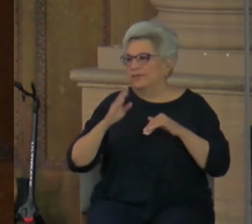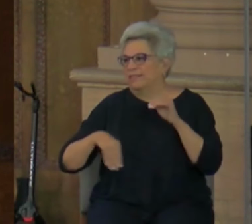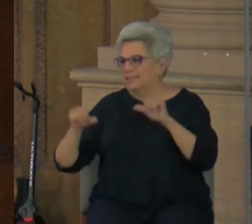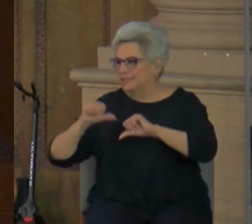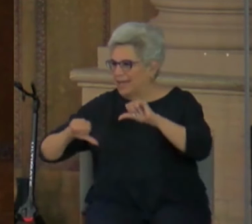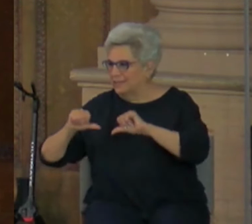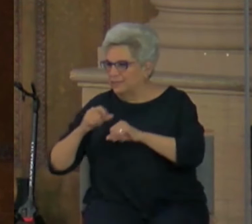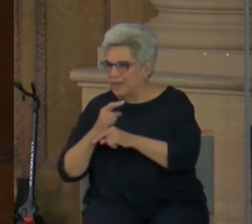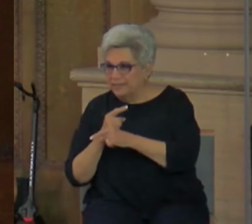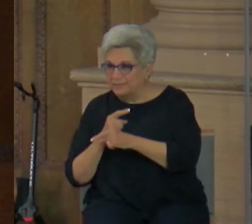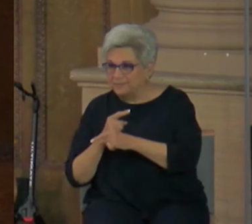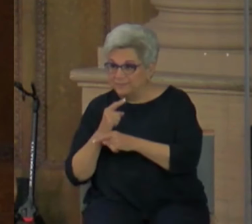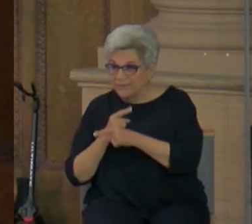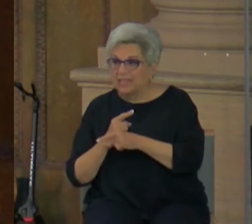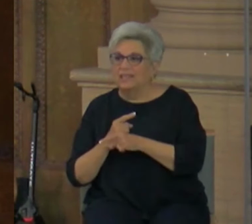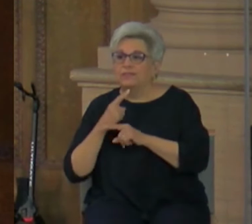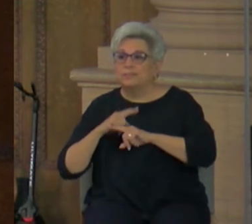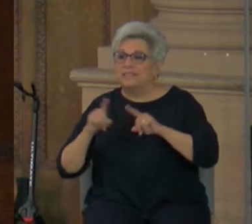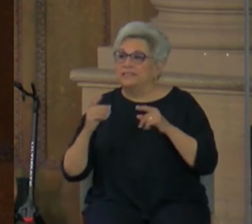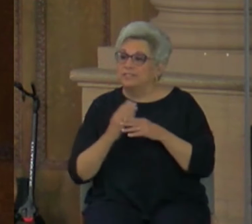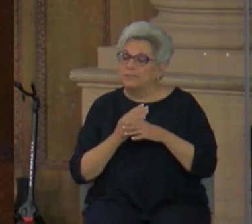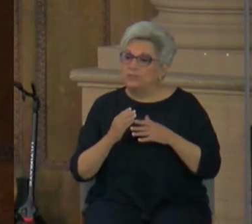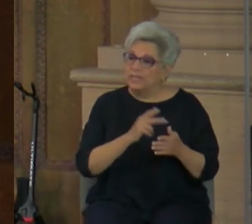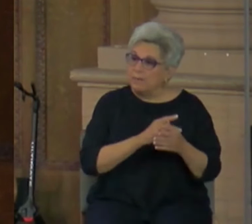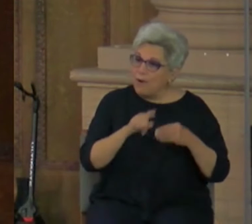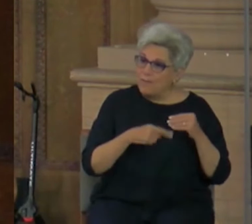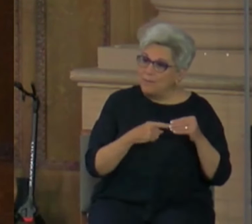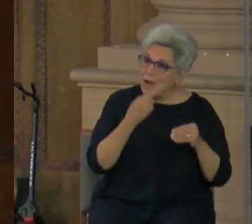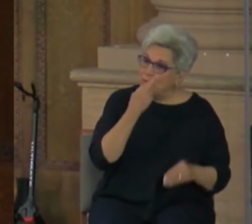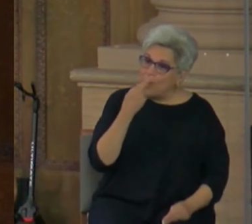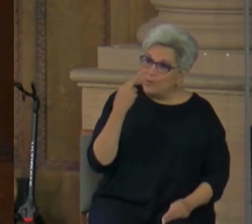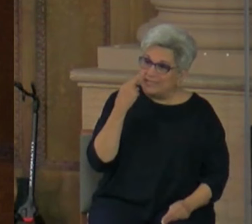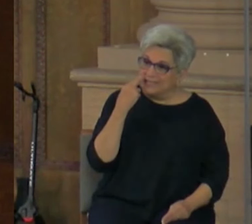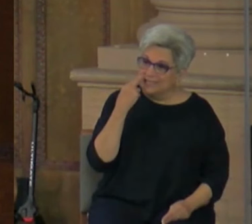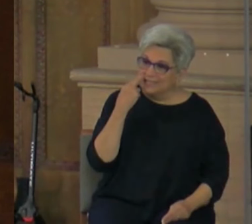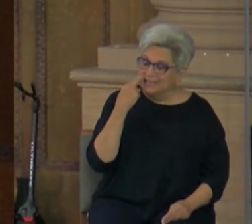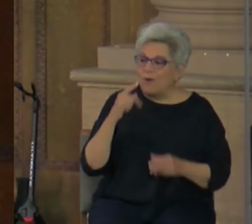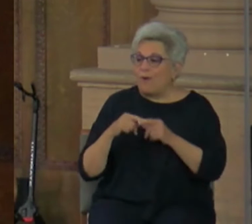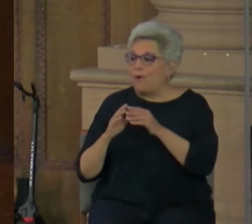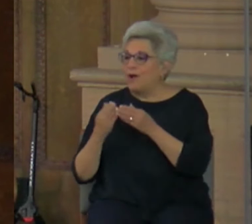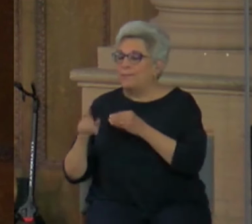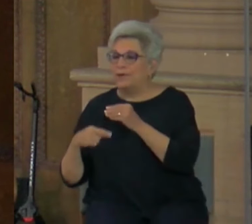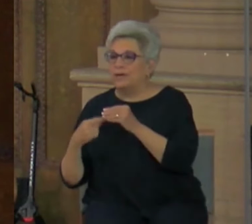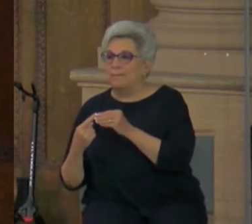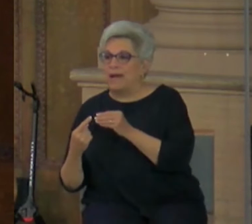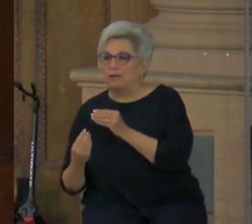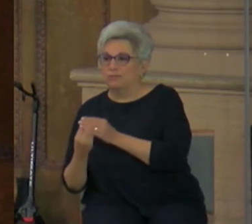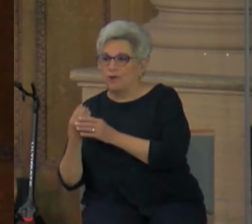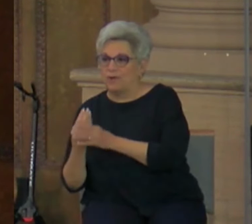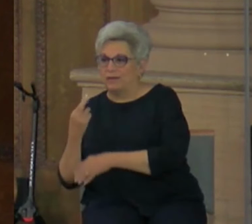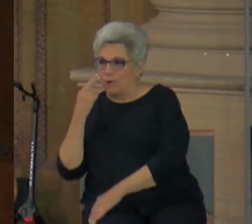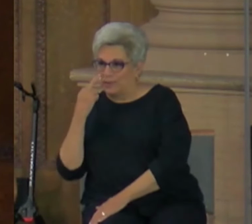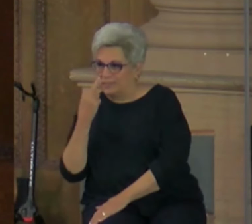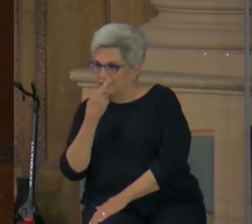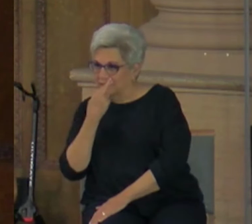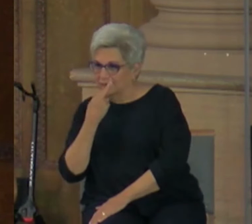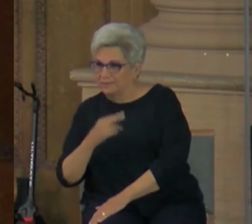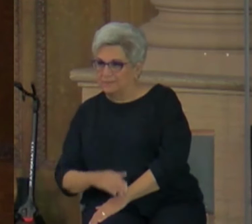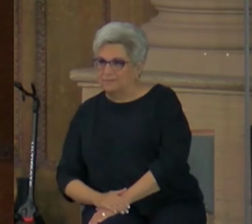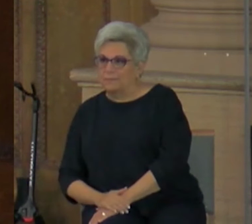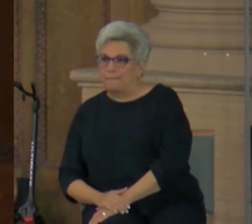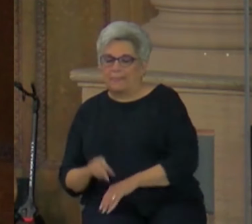textbook. There's a big difference between a poem about roses and a book on botany. I